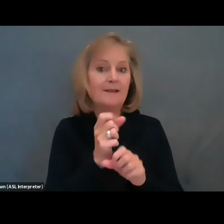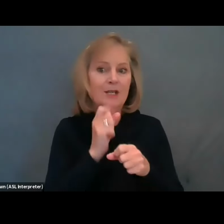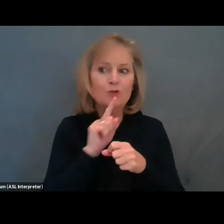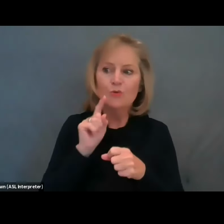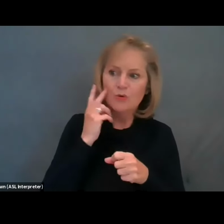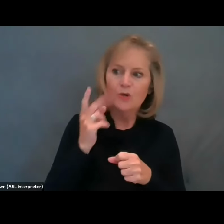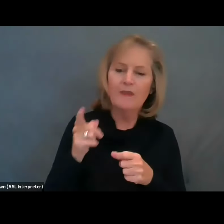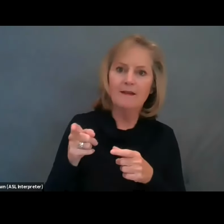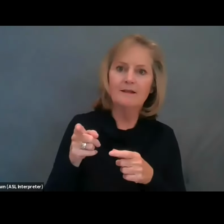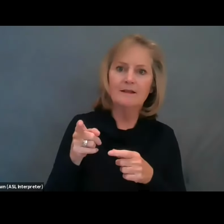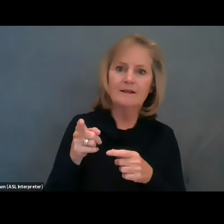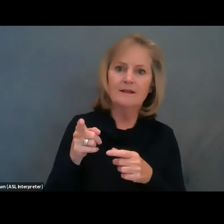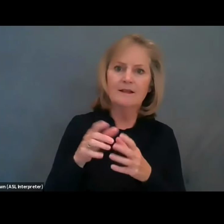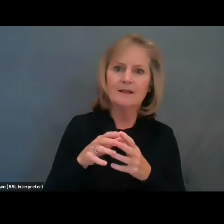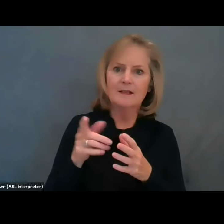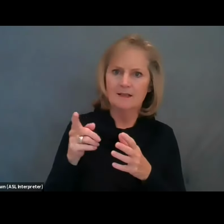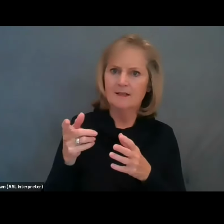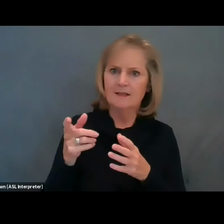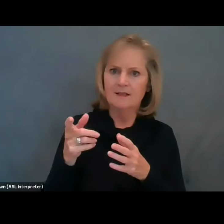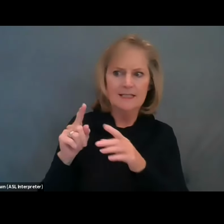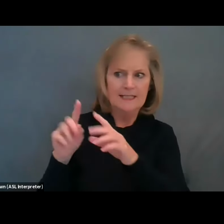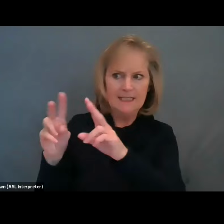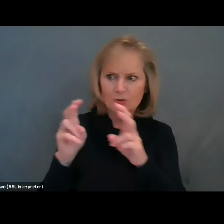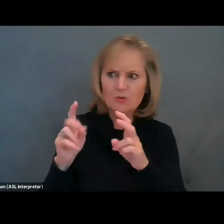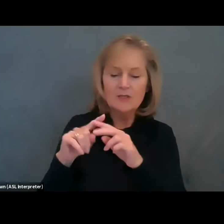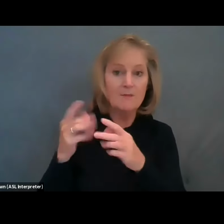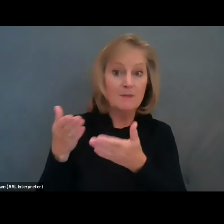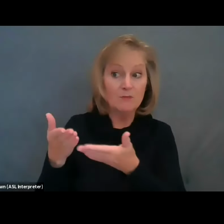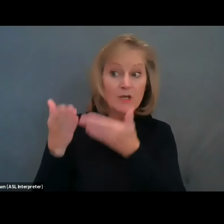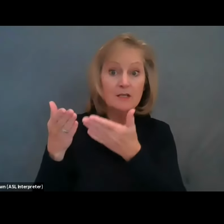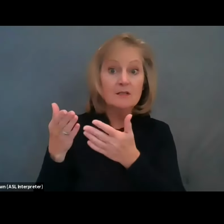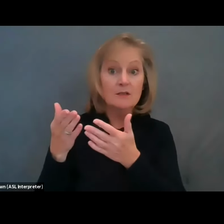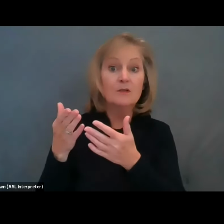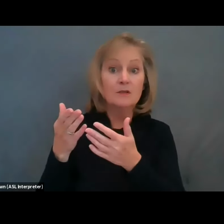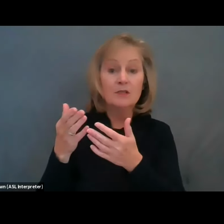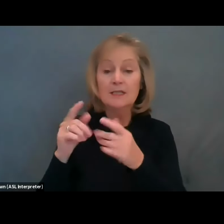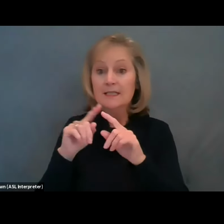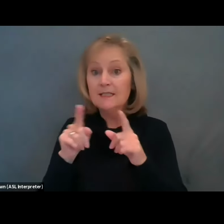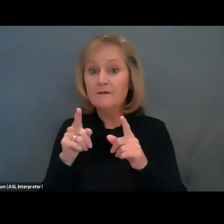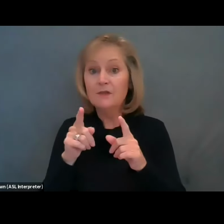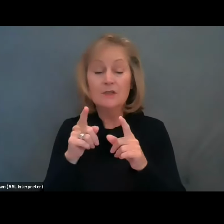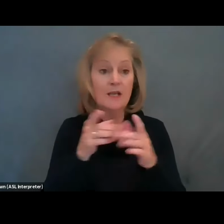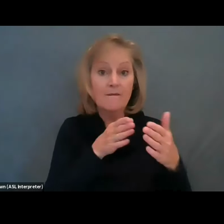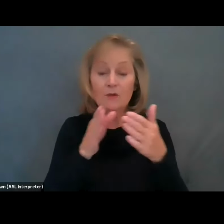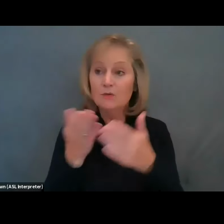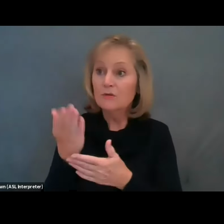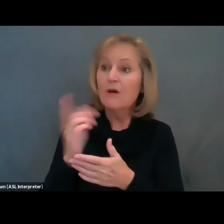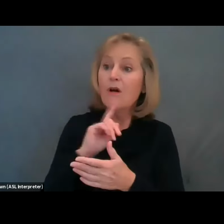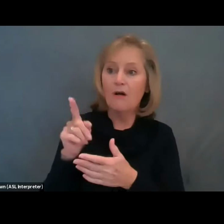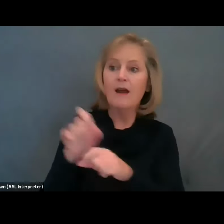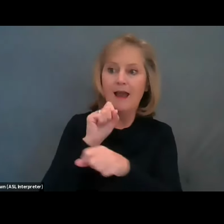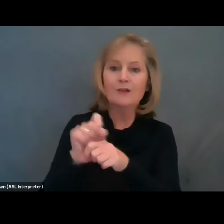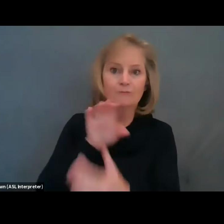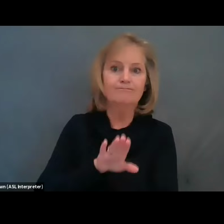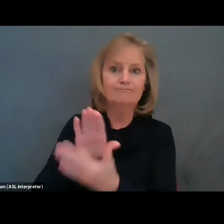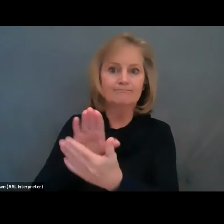that, these various issues that might be raised through all these different avenues are actually dealt